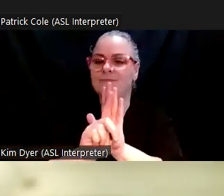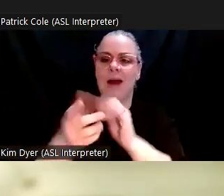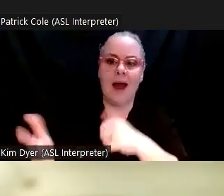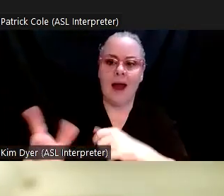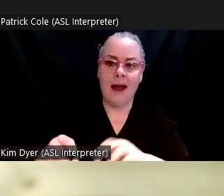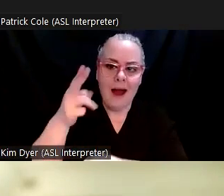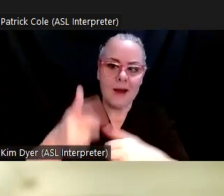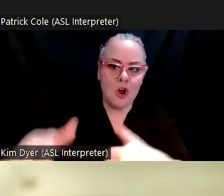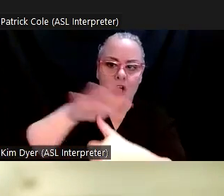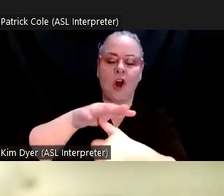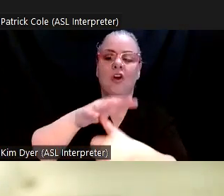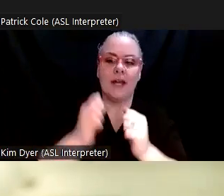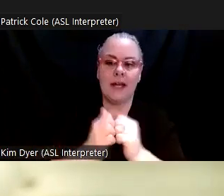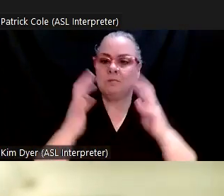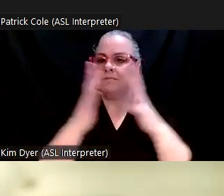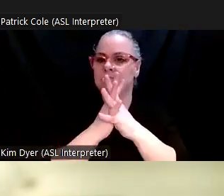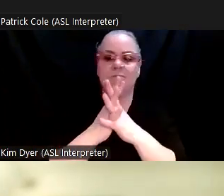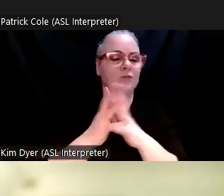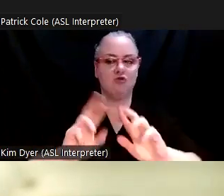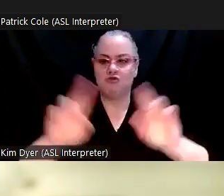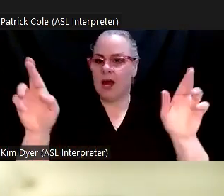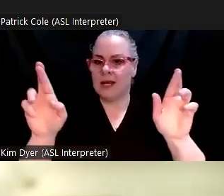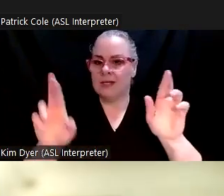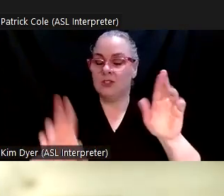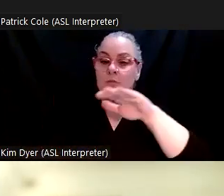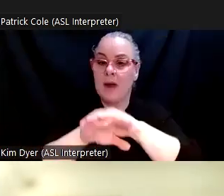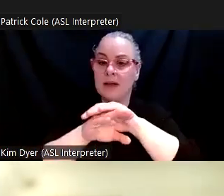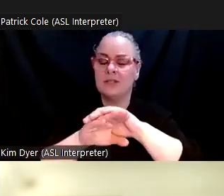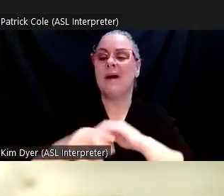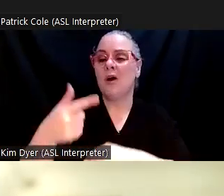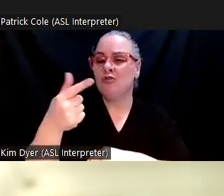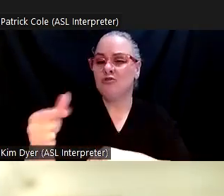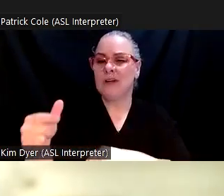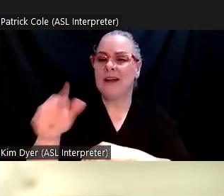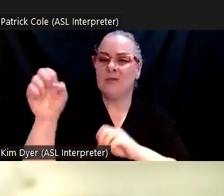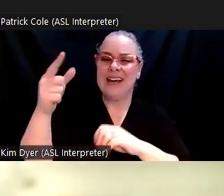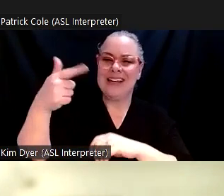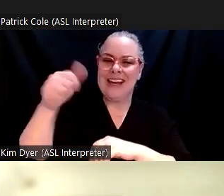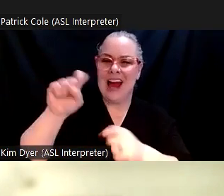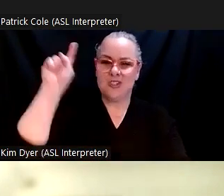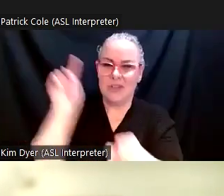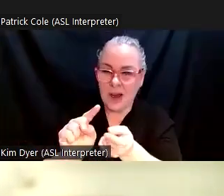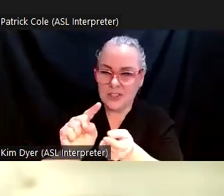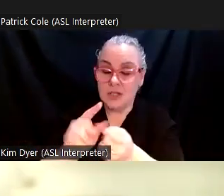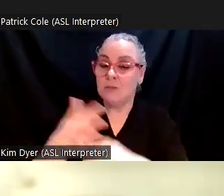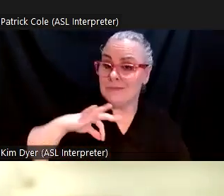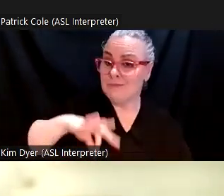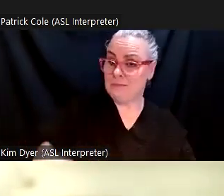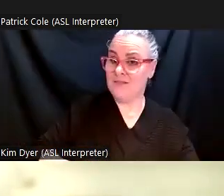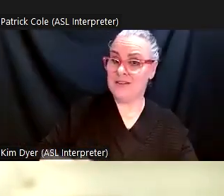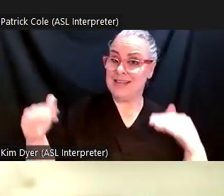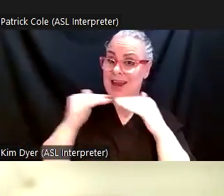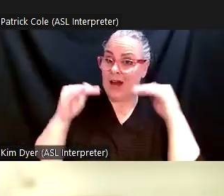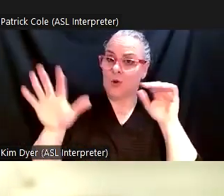high-priority, implementation-ready measures that both maximize greenhouse gas reduction while also advancing benefits and equity across the